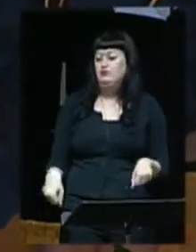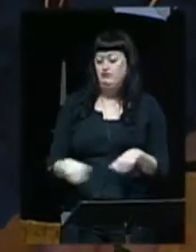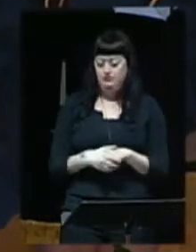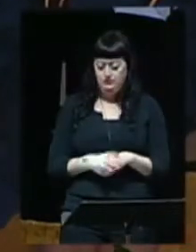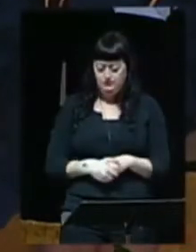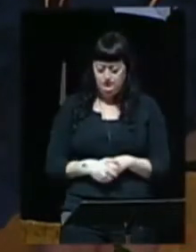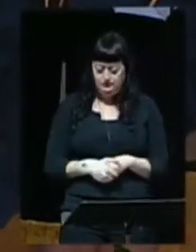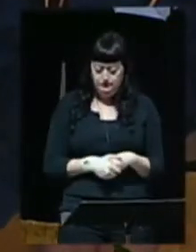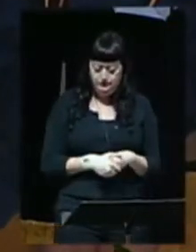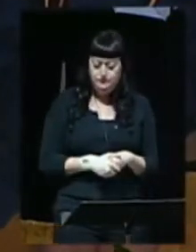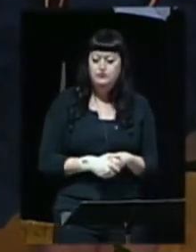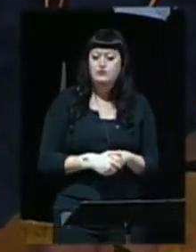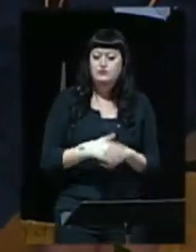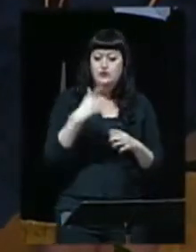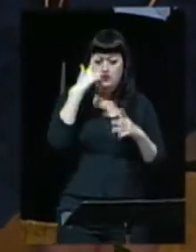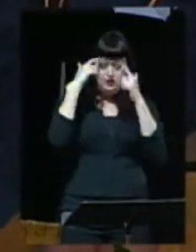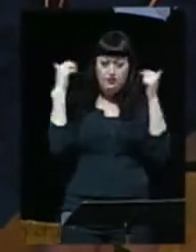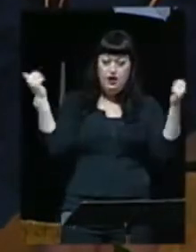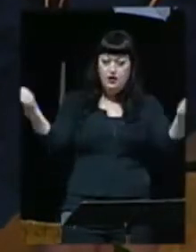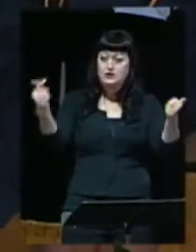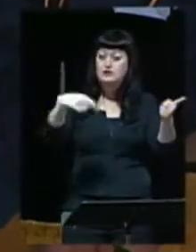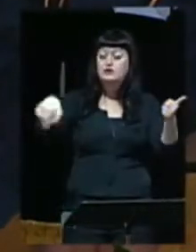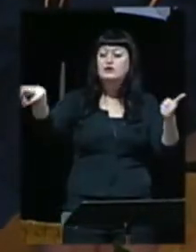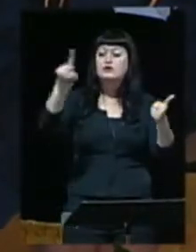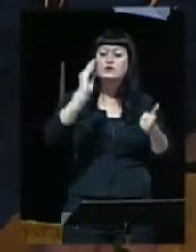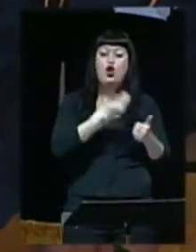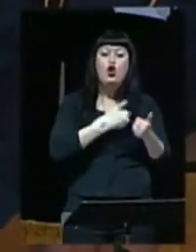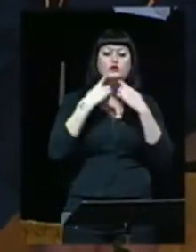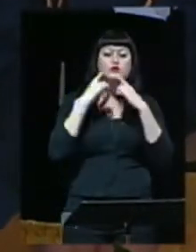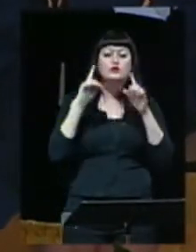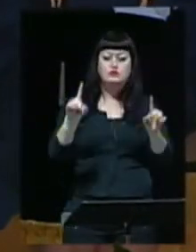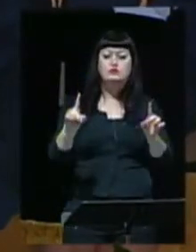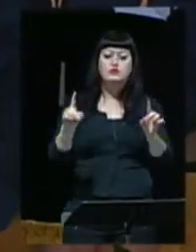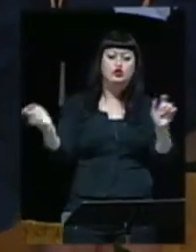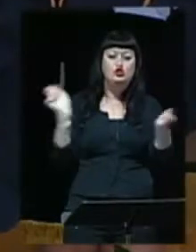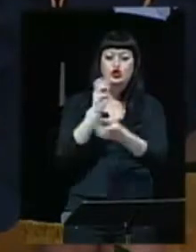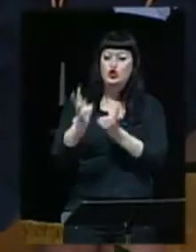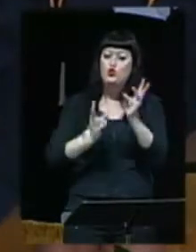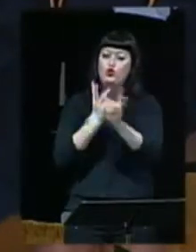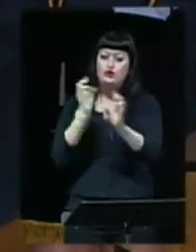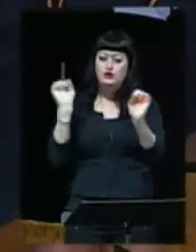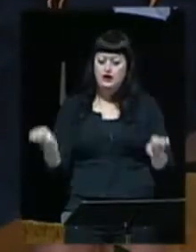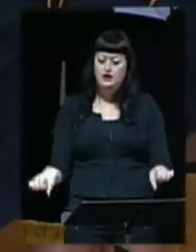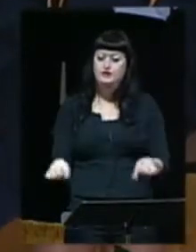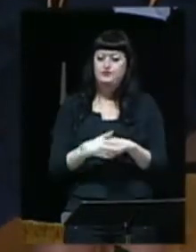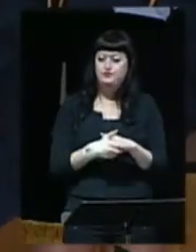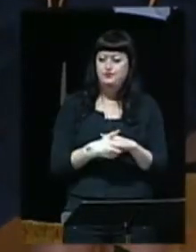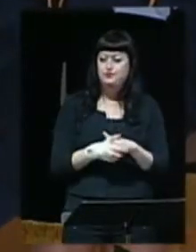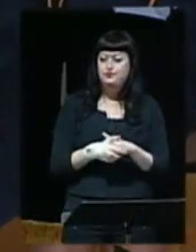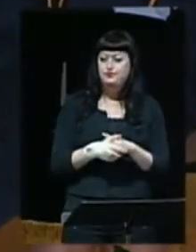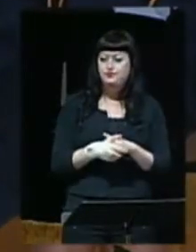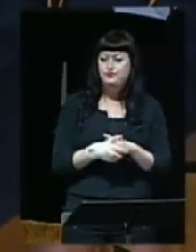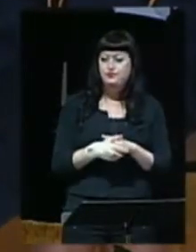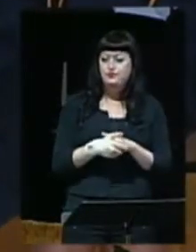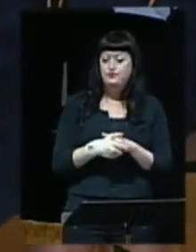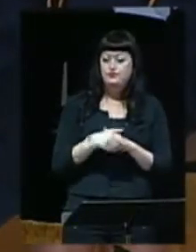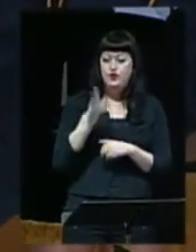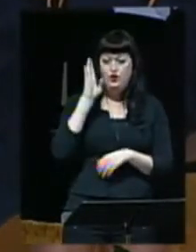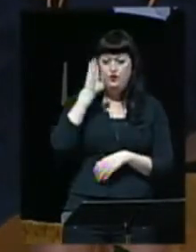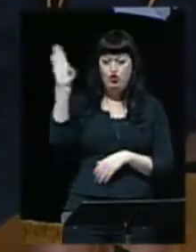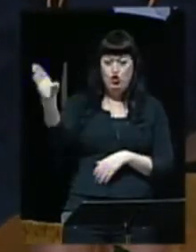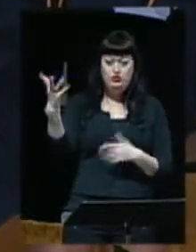benefits. It is up to us to add our achievements and to make a difference in the world. The future is truly in our